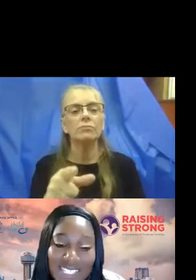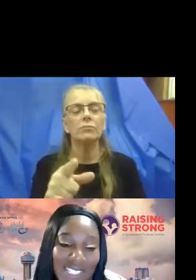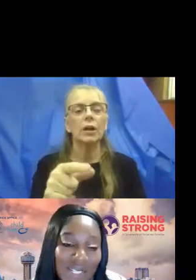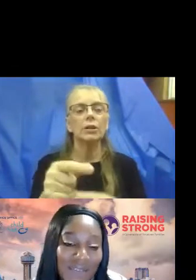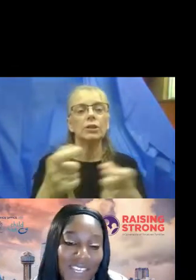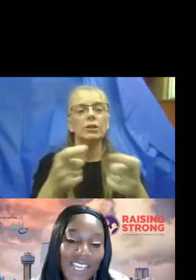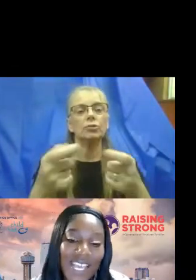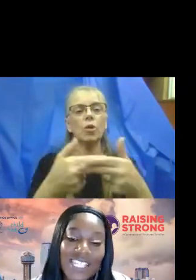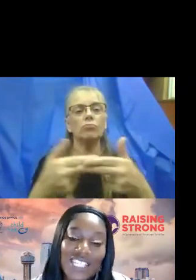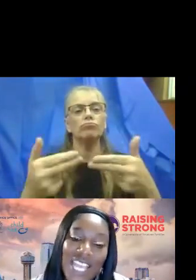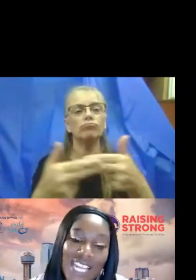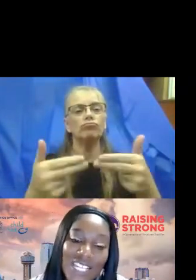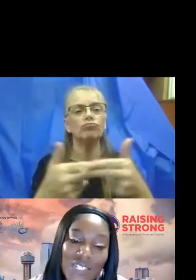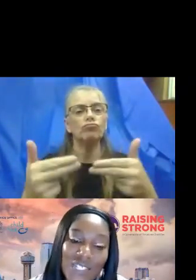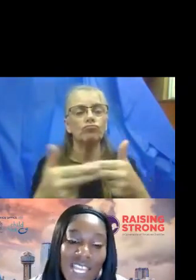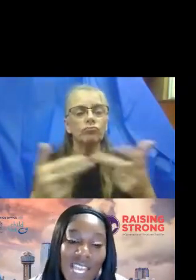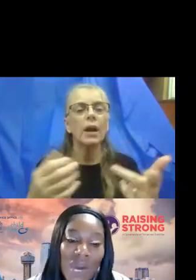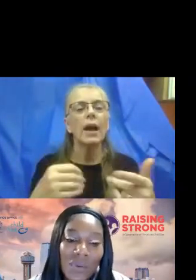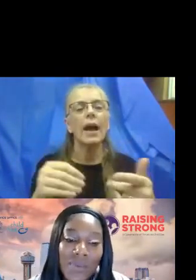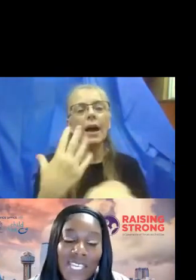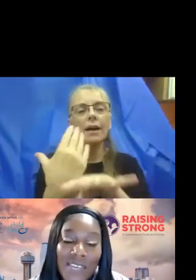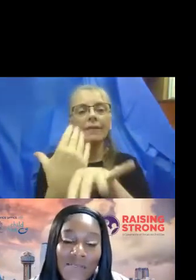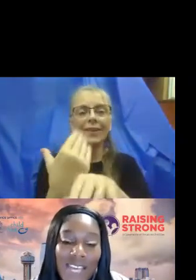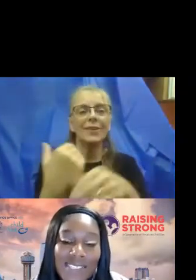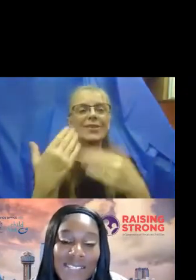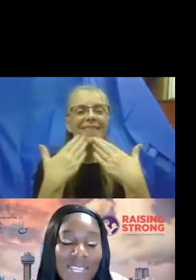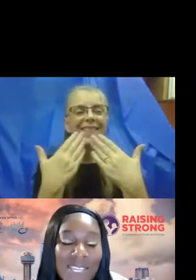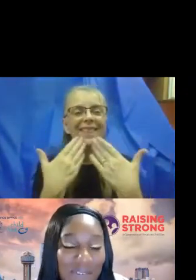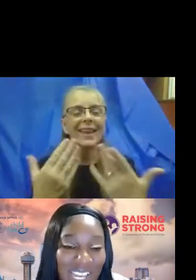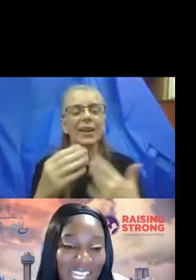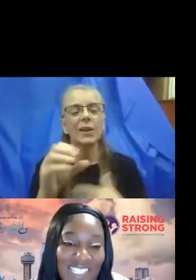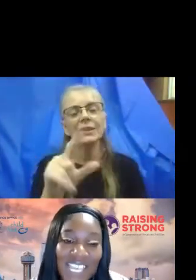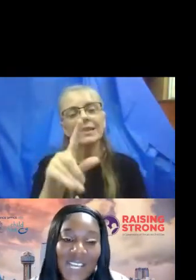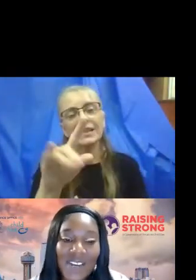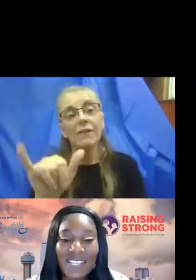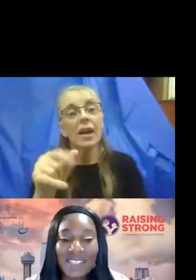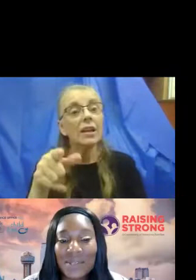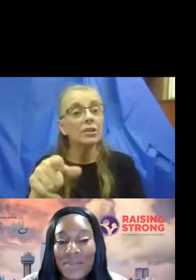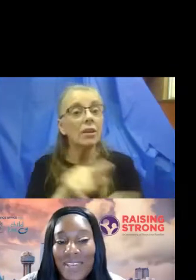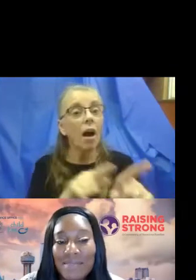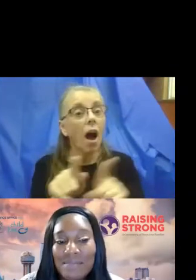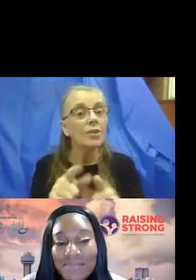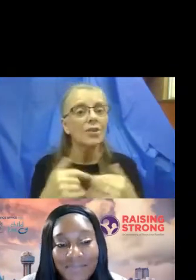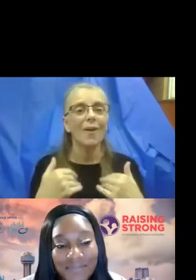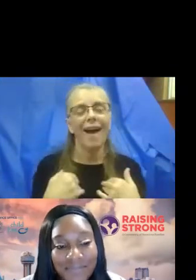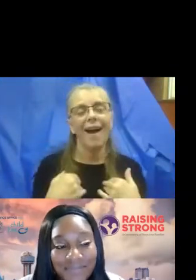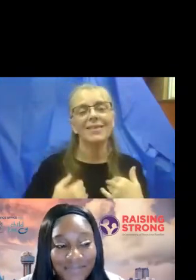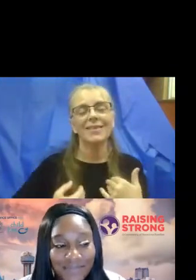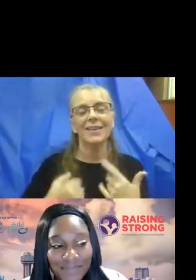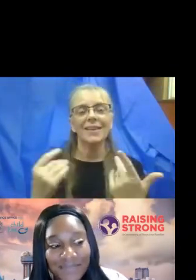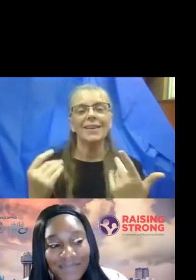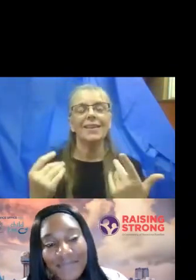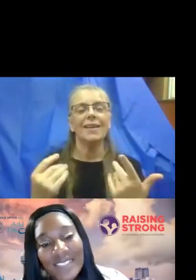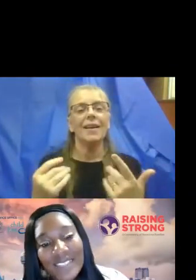shout out to Sylvia, and she actually will be giving out some giveaways here in a little bit.